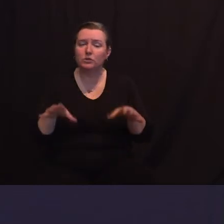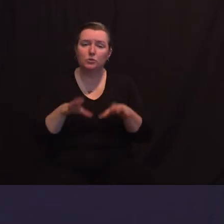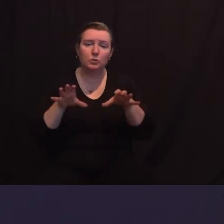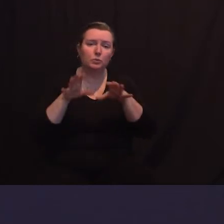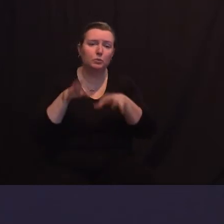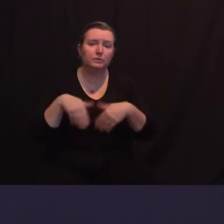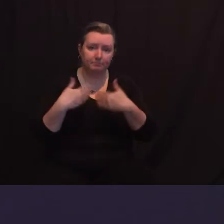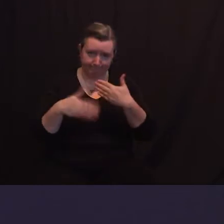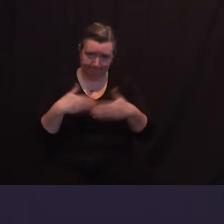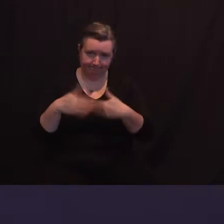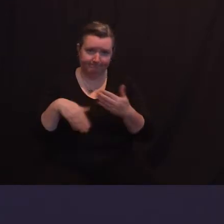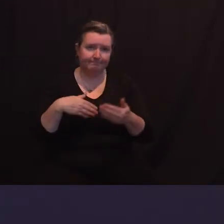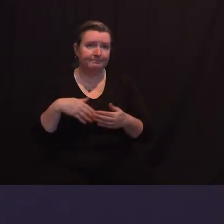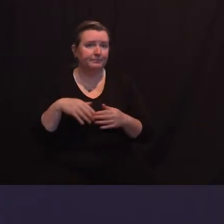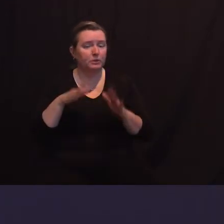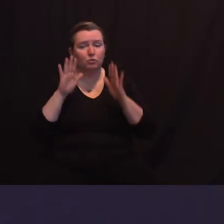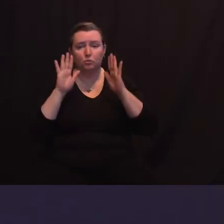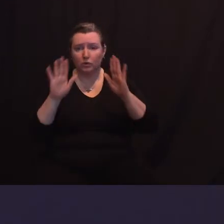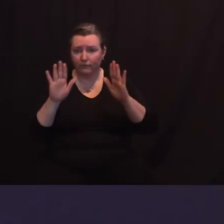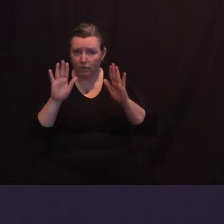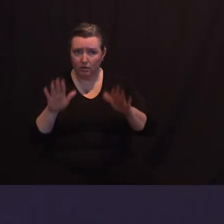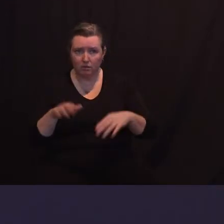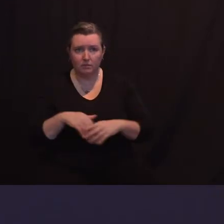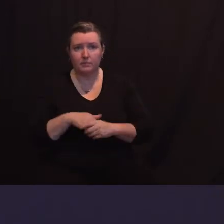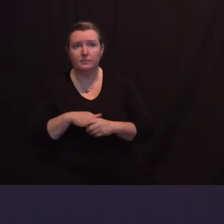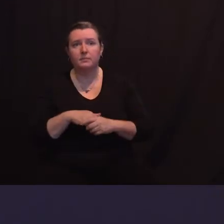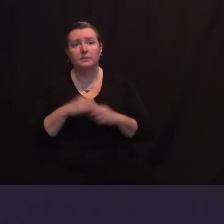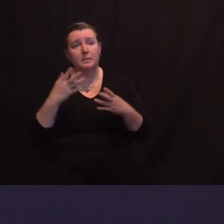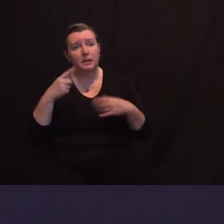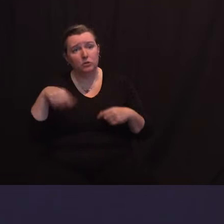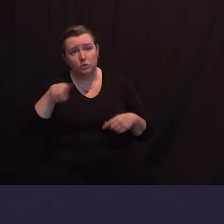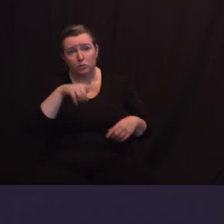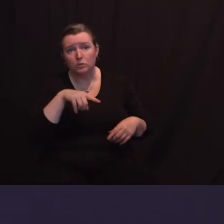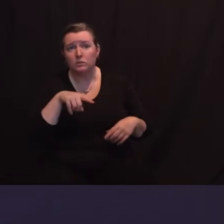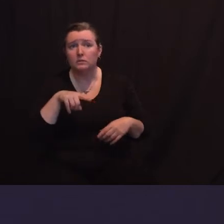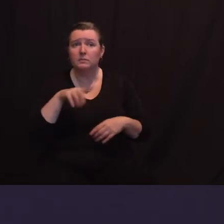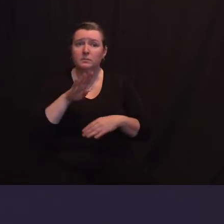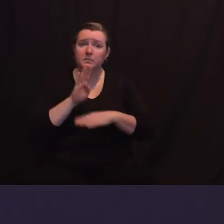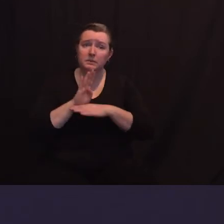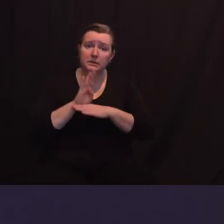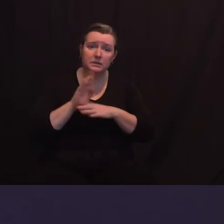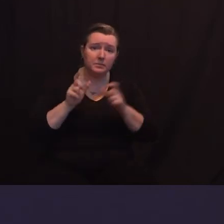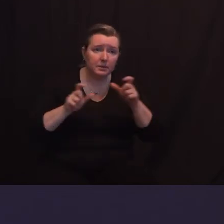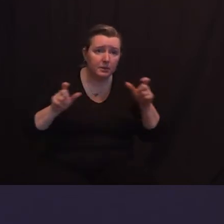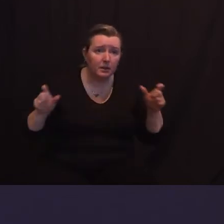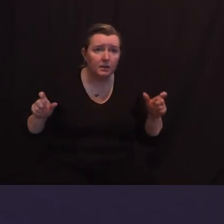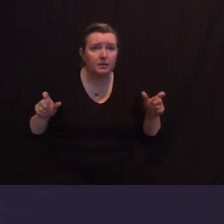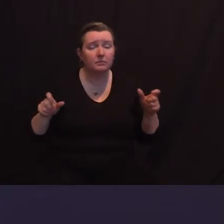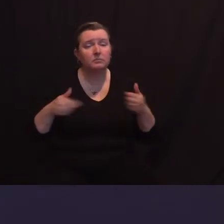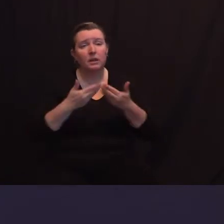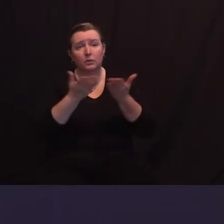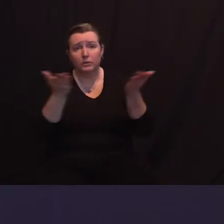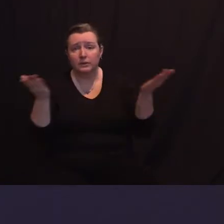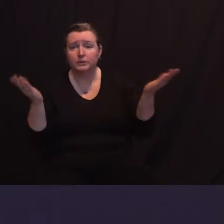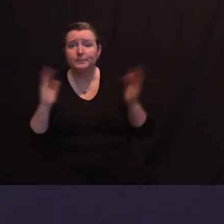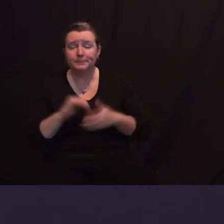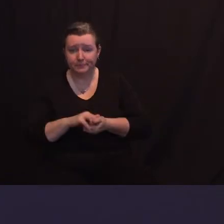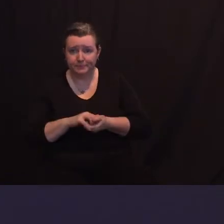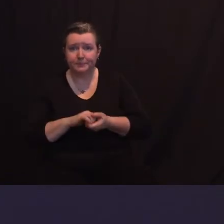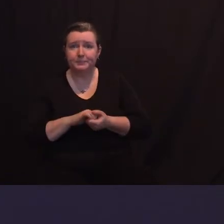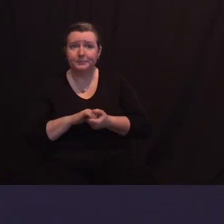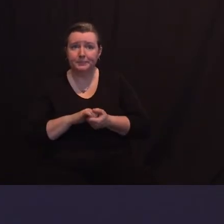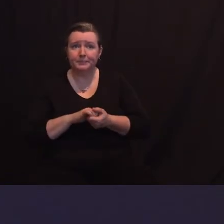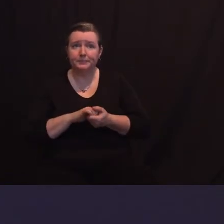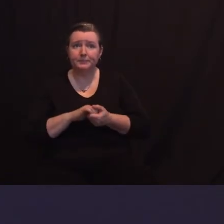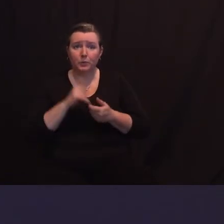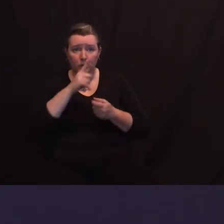that's the millions of you or whether it's proprietors or everybody in between. One of the people I'm going to memorialize on